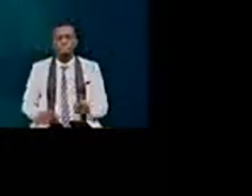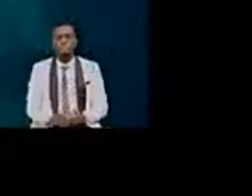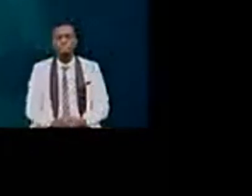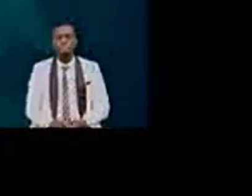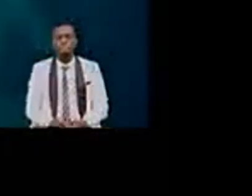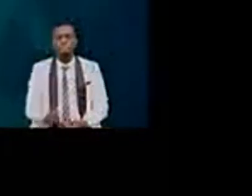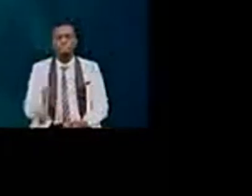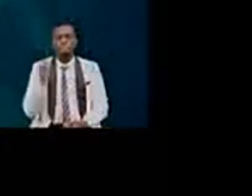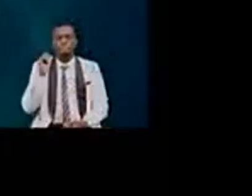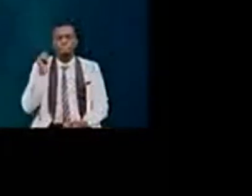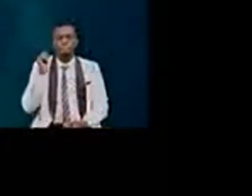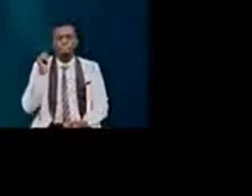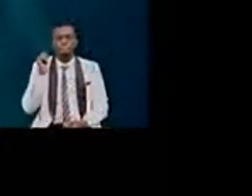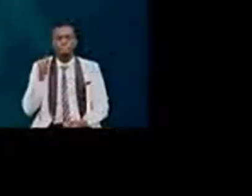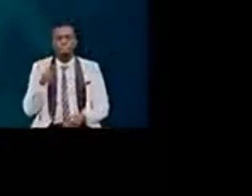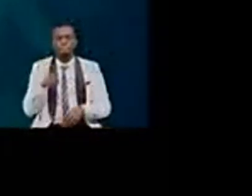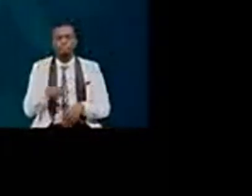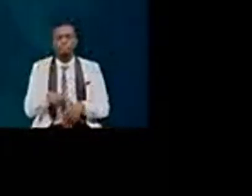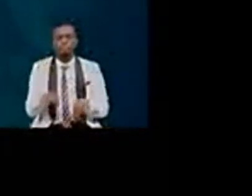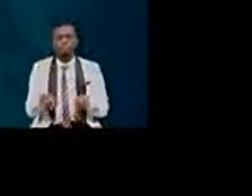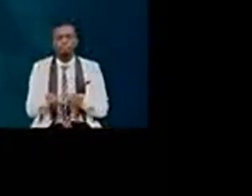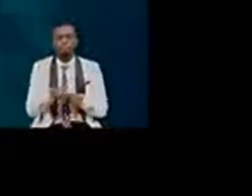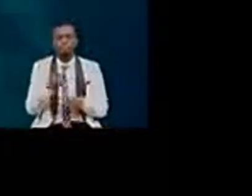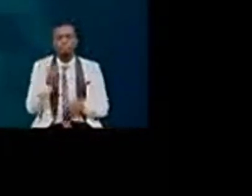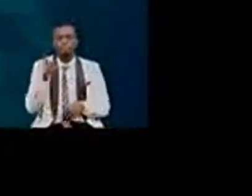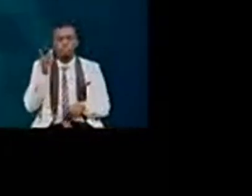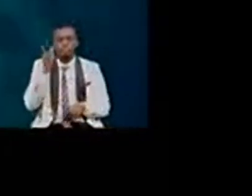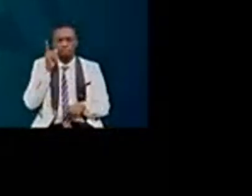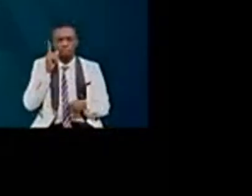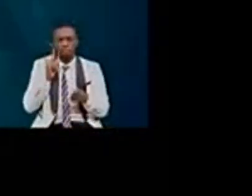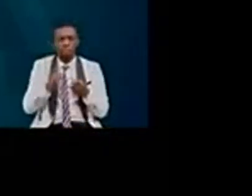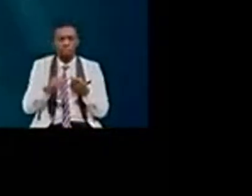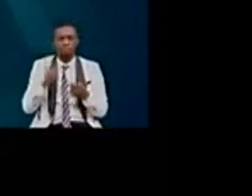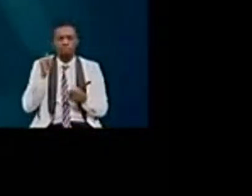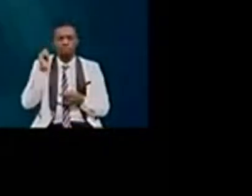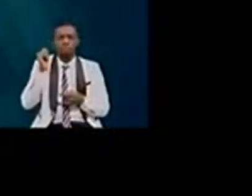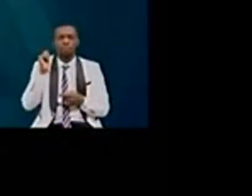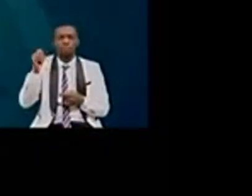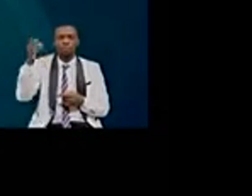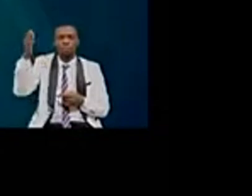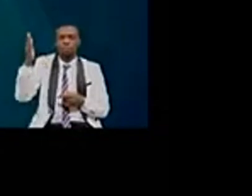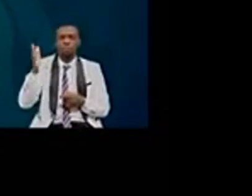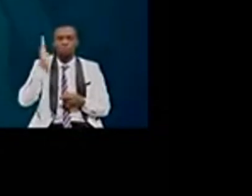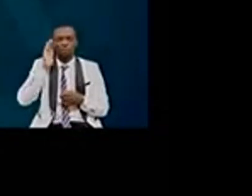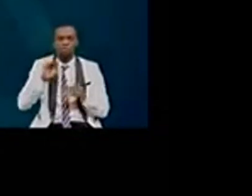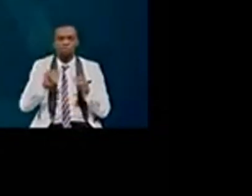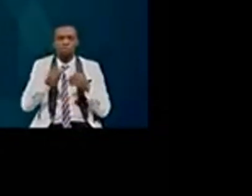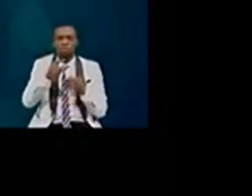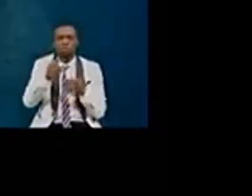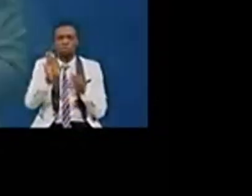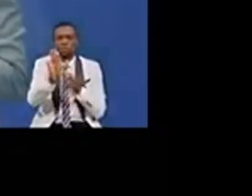Testimony time. As you listen to the testimonies, God will give you your own testimony.